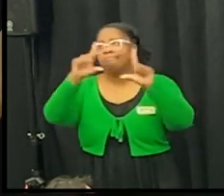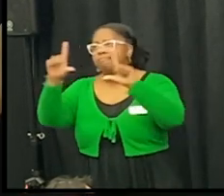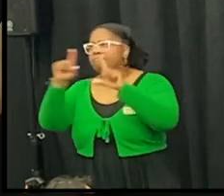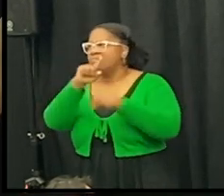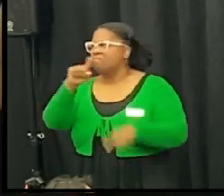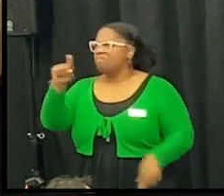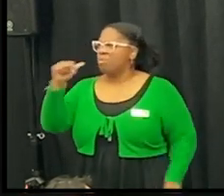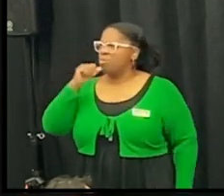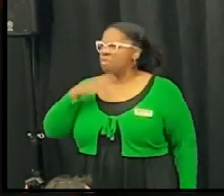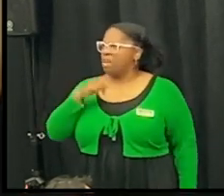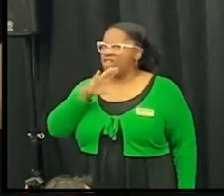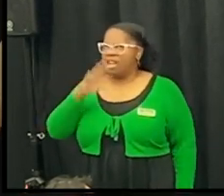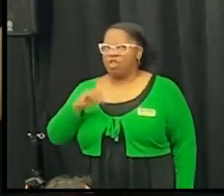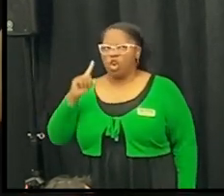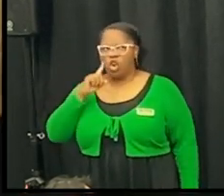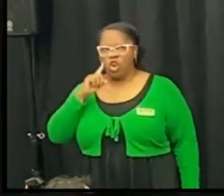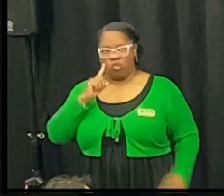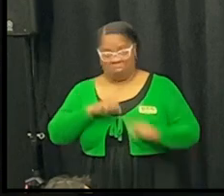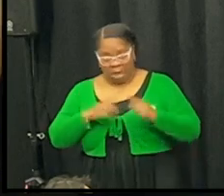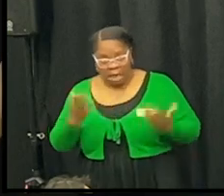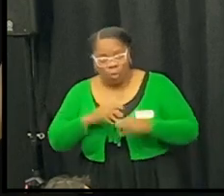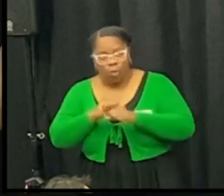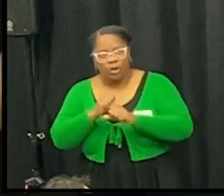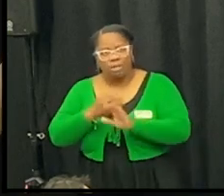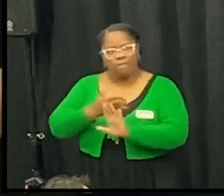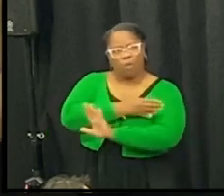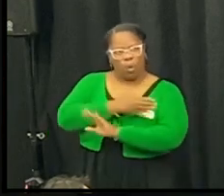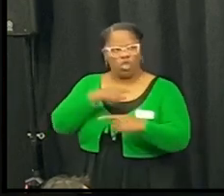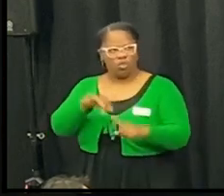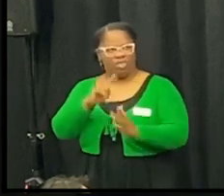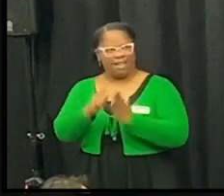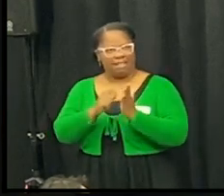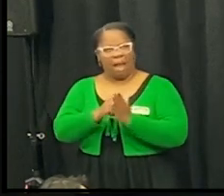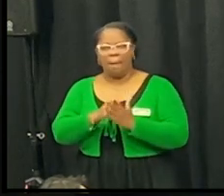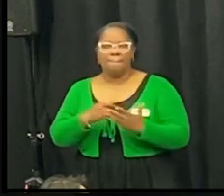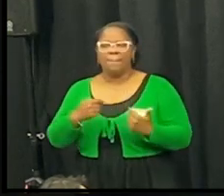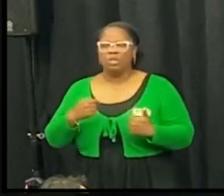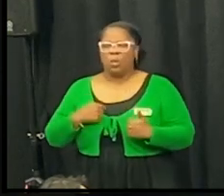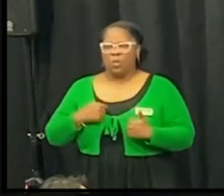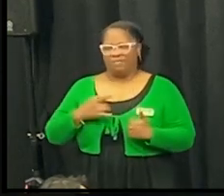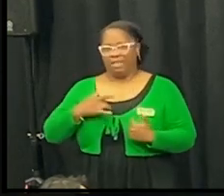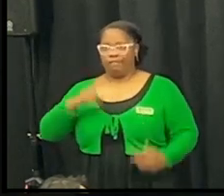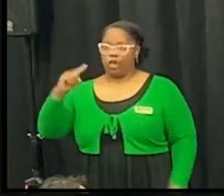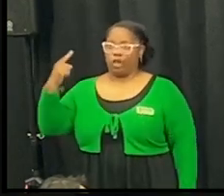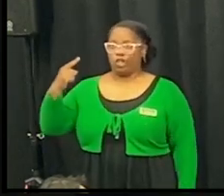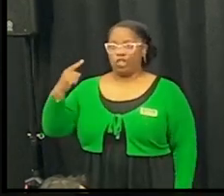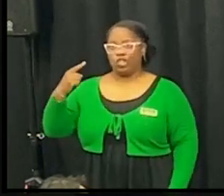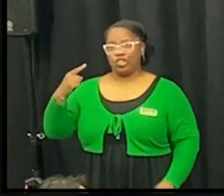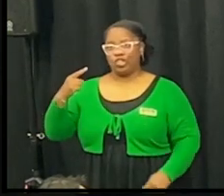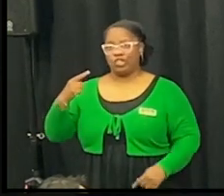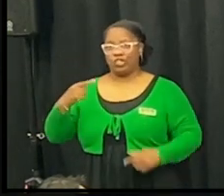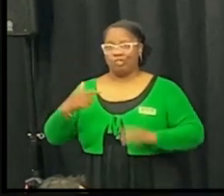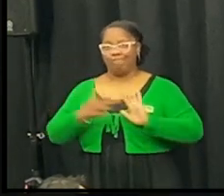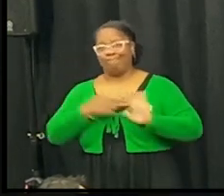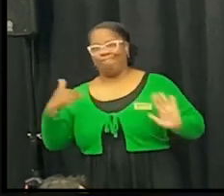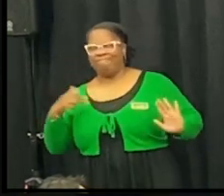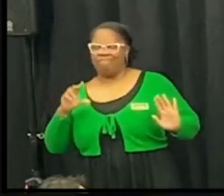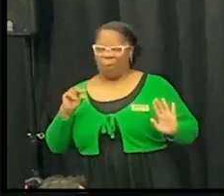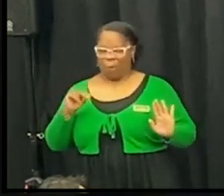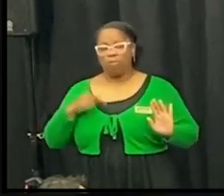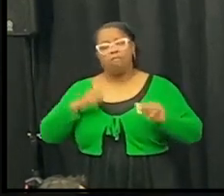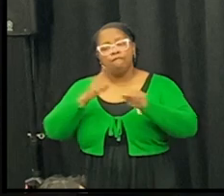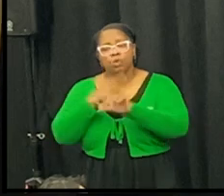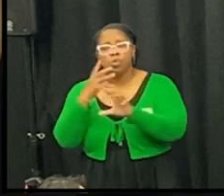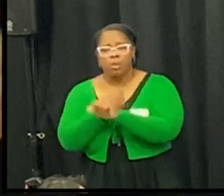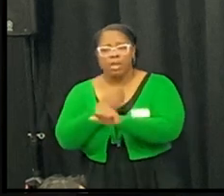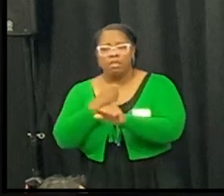I've never heard of, but they were here doing the work and in their time when they were acknowledged. So I can't carry the mantle of first. Maybe I was the first person to get the award in